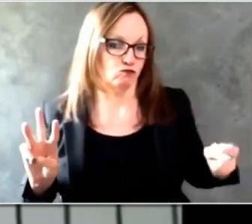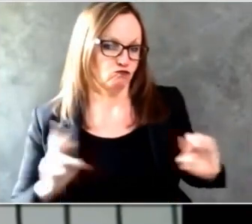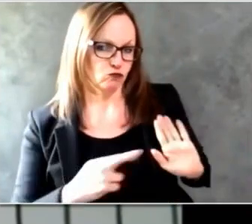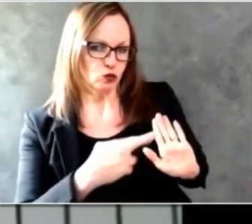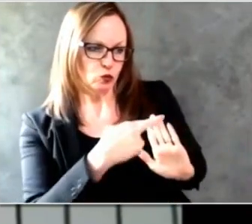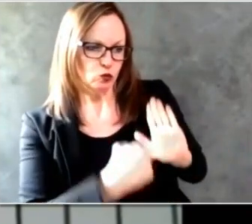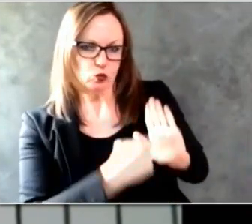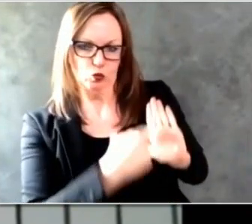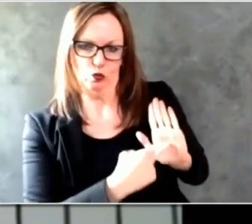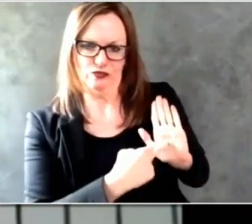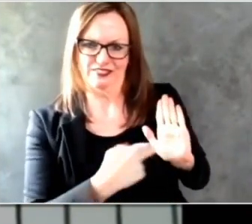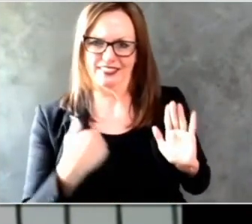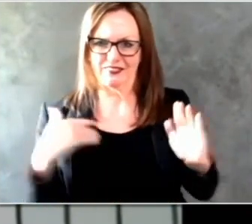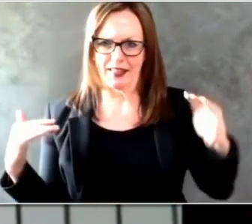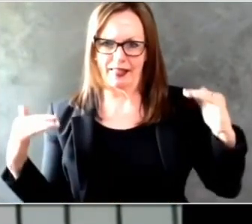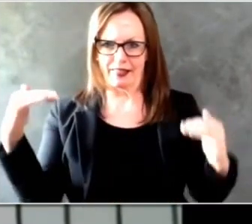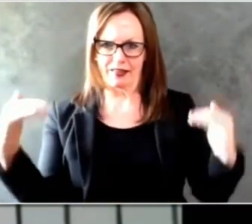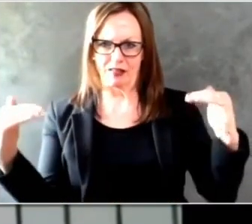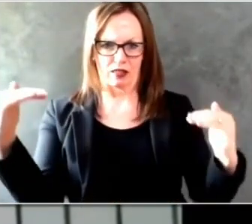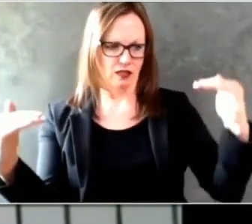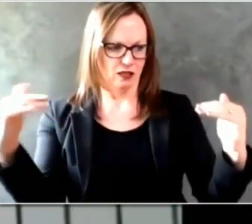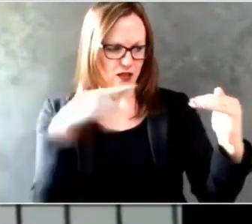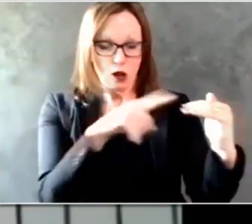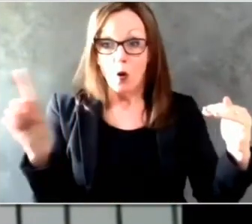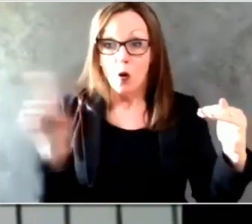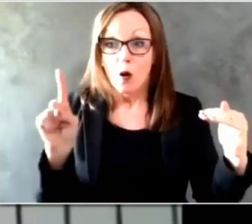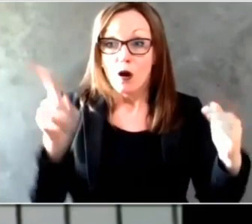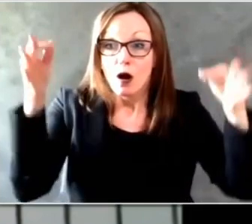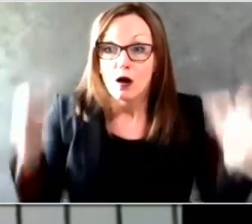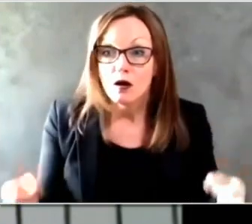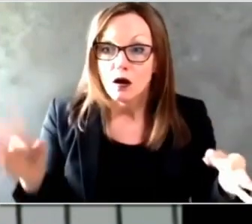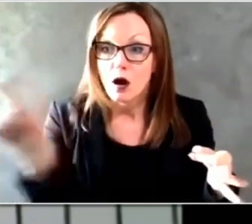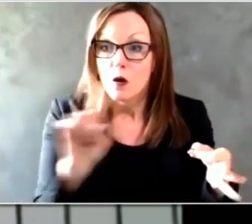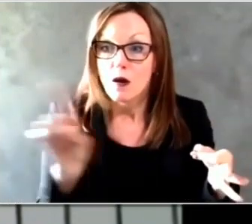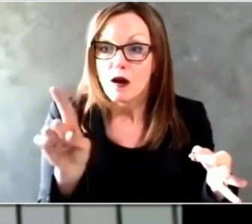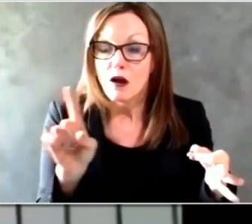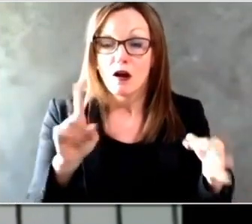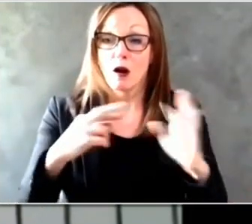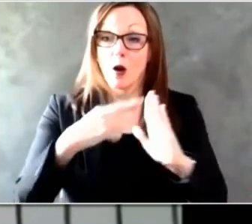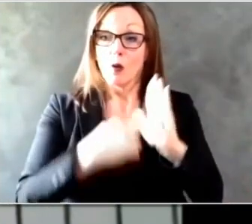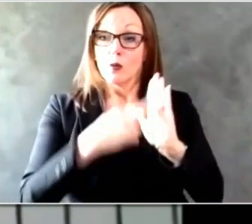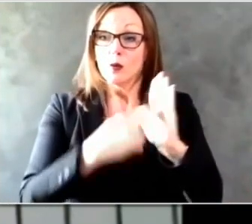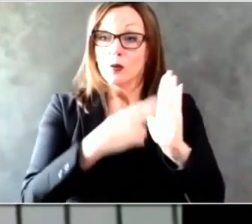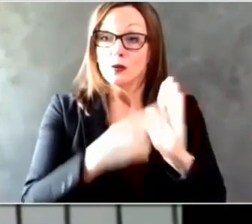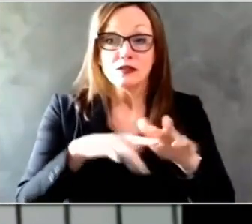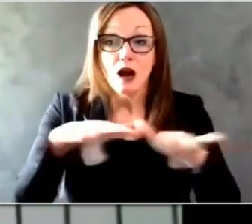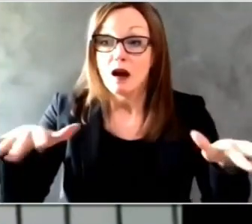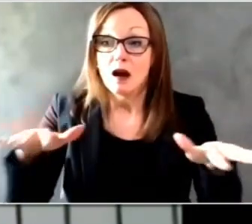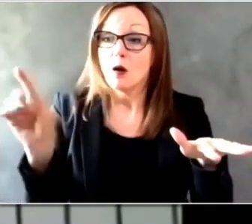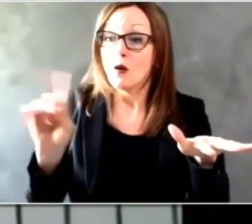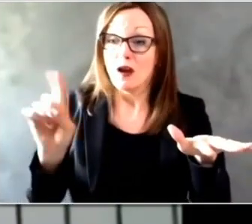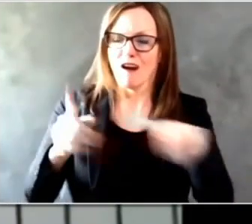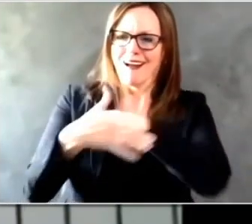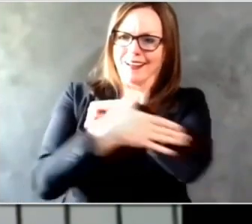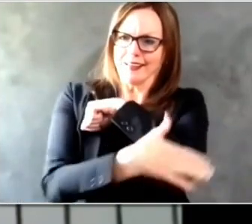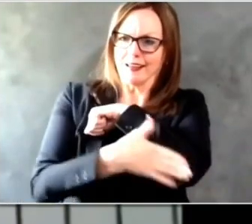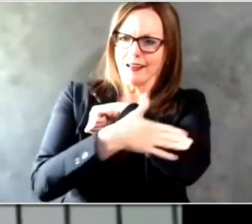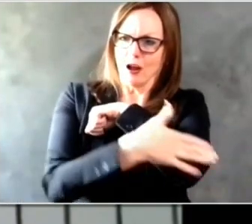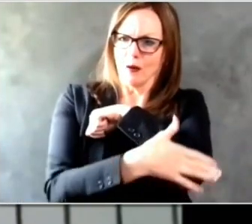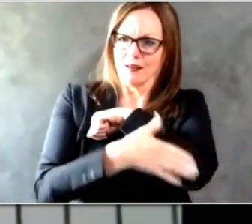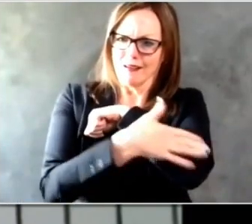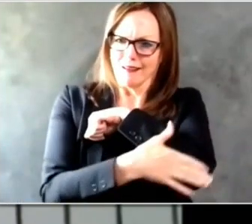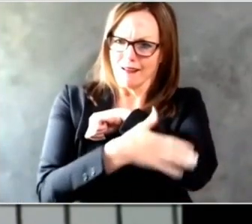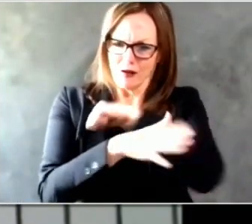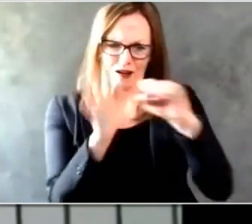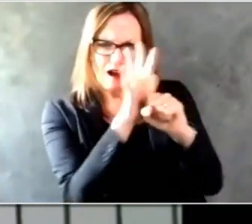communities really also instituting their own policies you know, for their patrons and customers to help keep